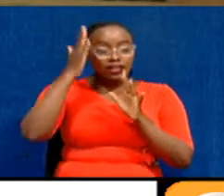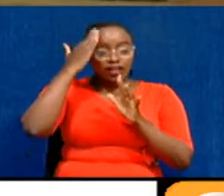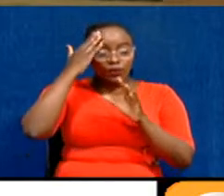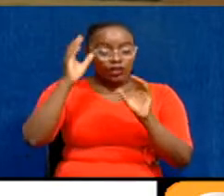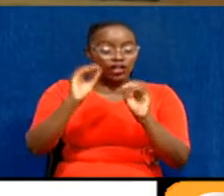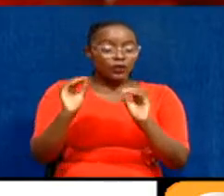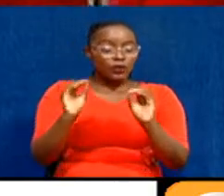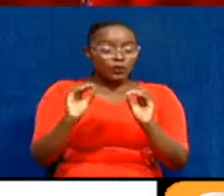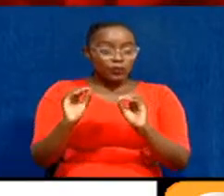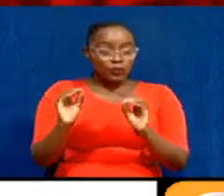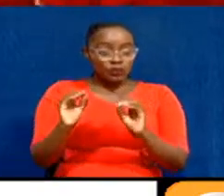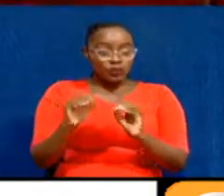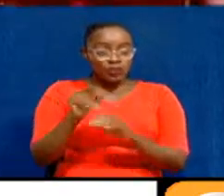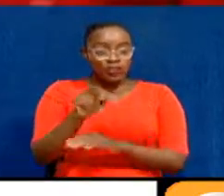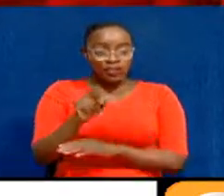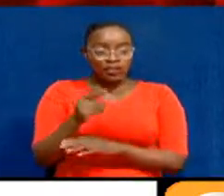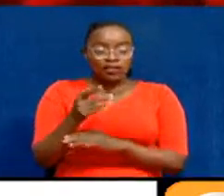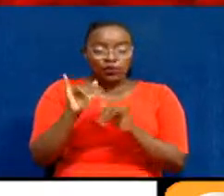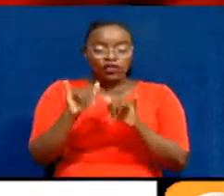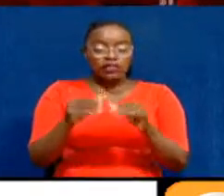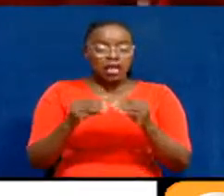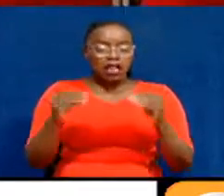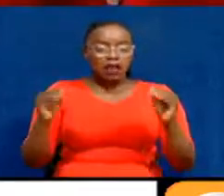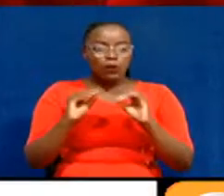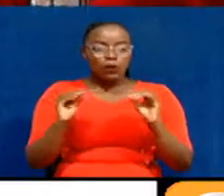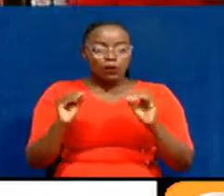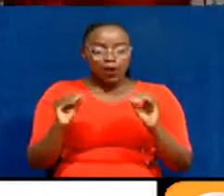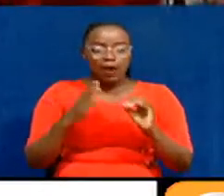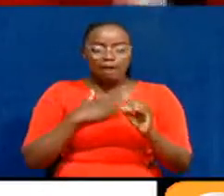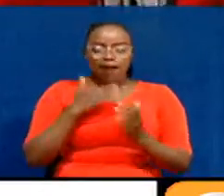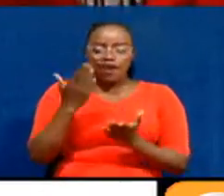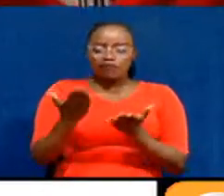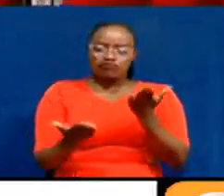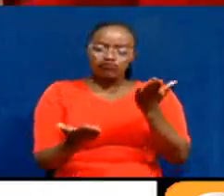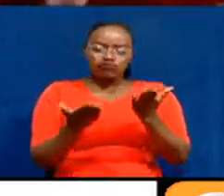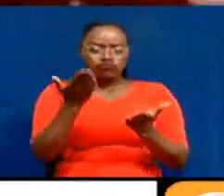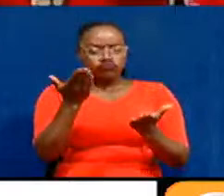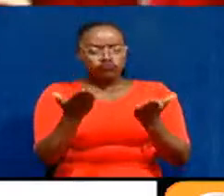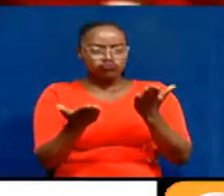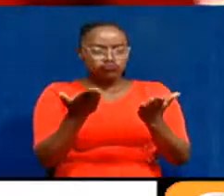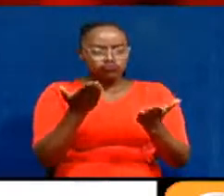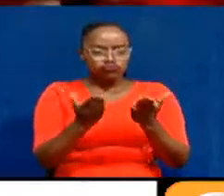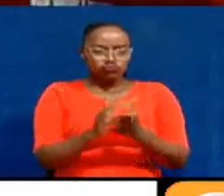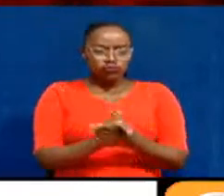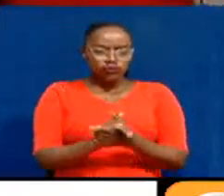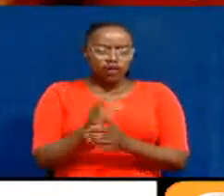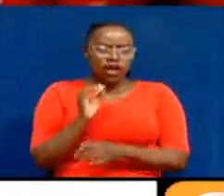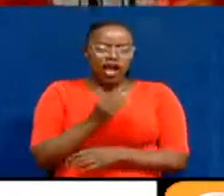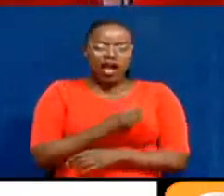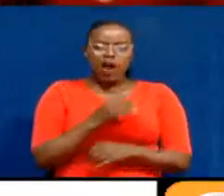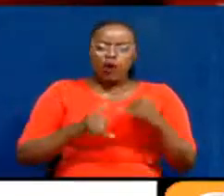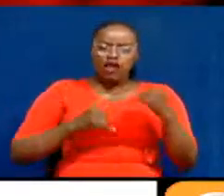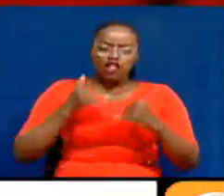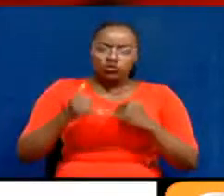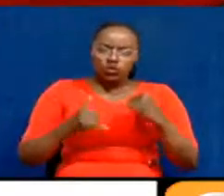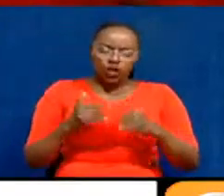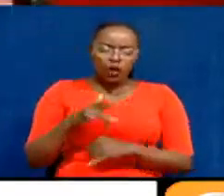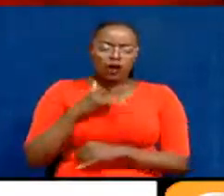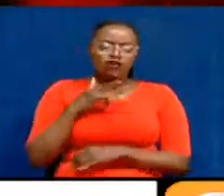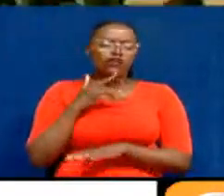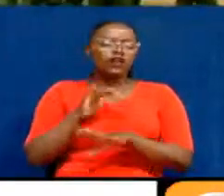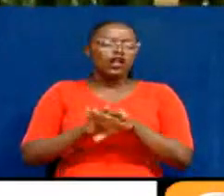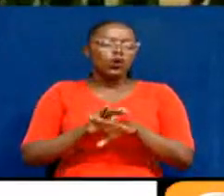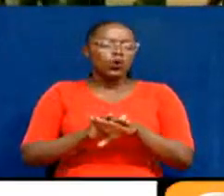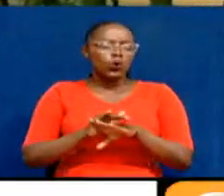know that it wasn't going to last long. By my estimation, our ecstasy, our